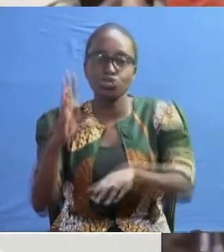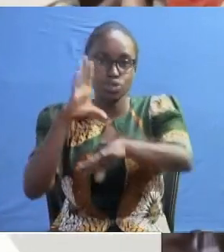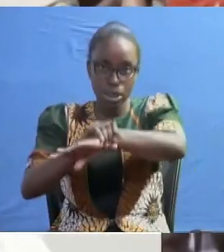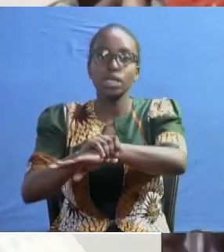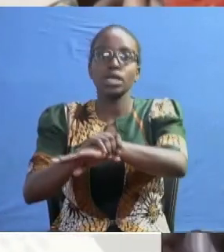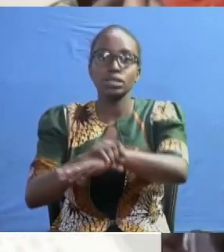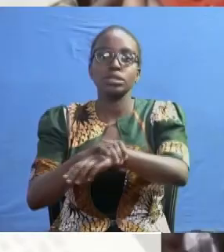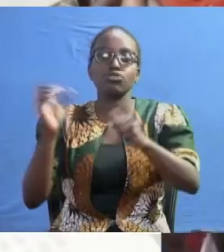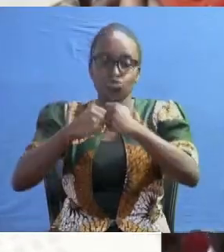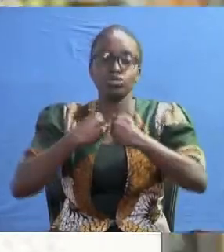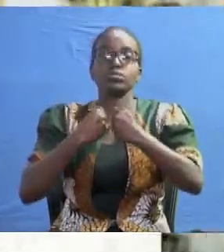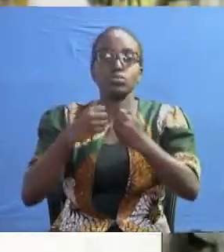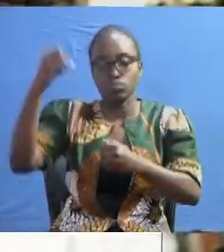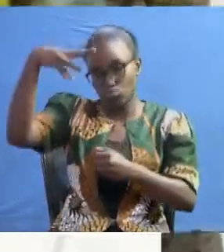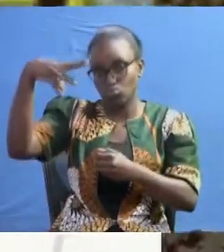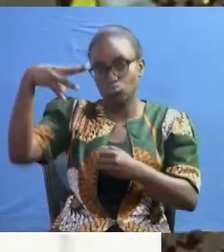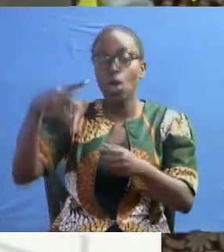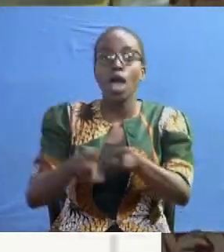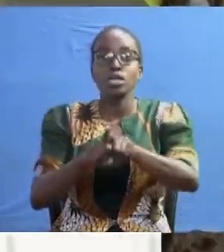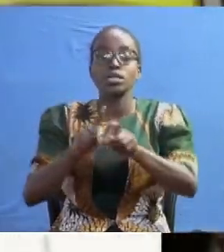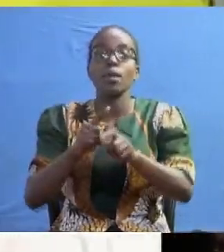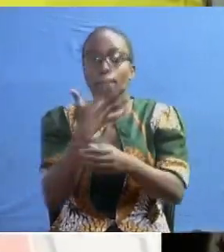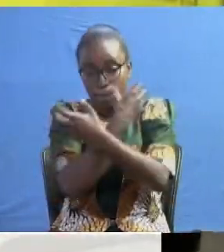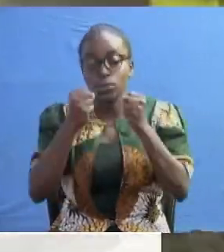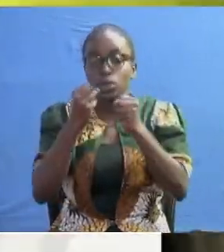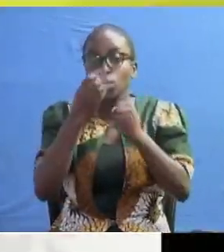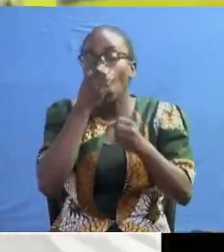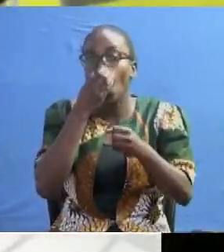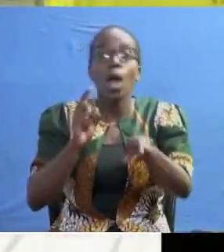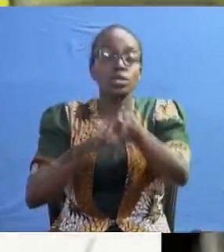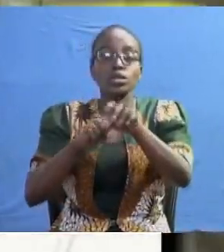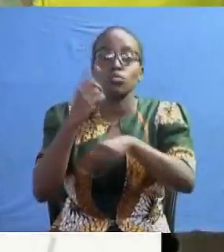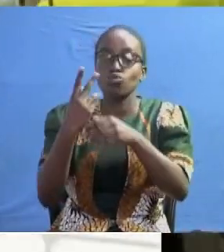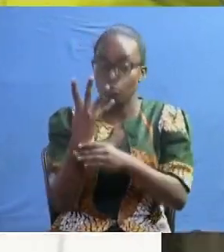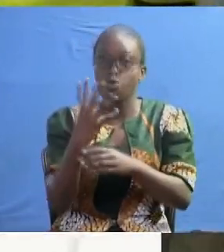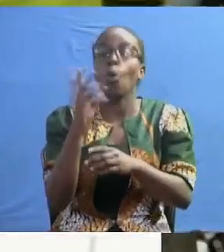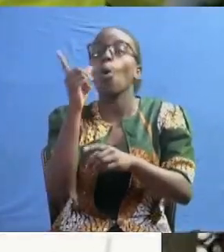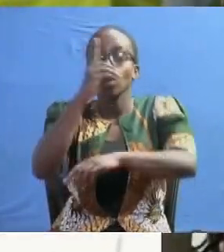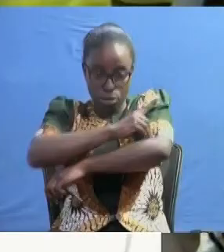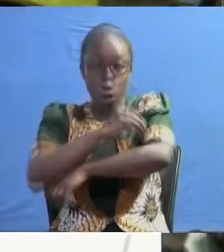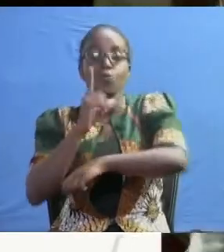ya kupata stima. President William Ruto is expected to finish his four-day